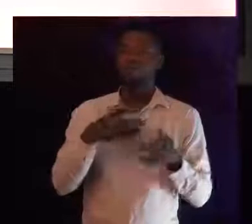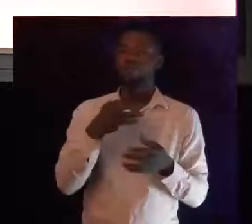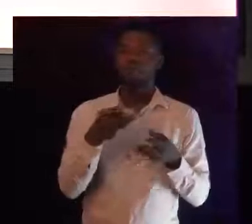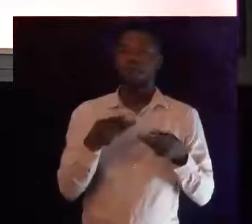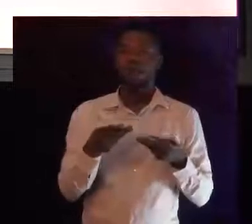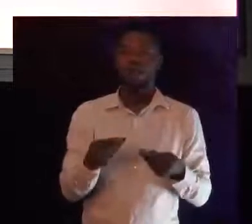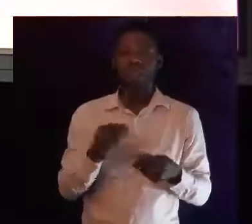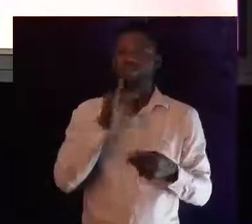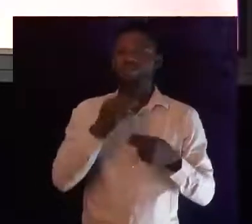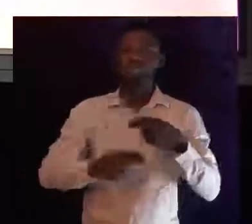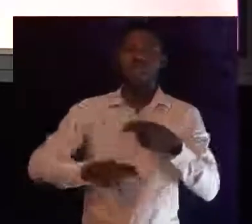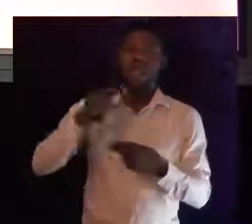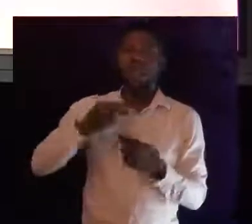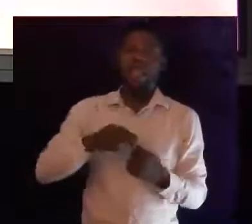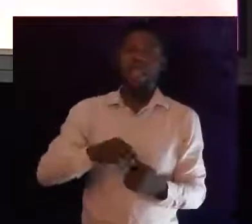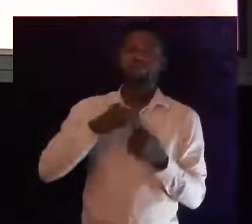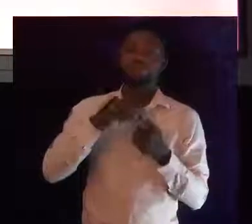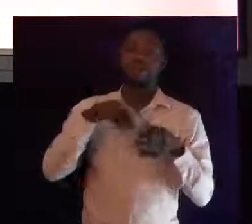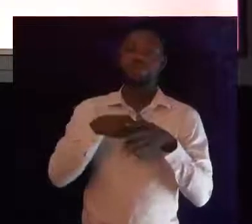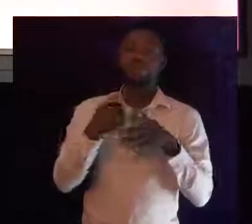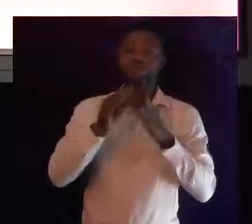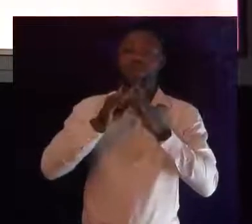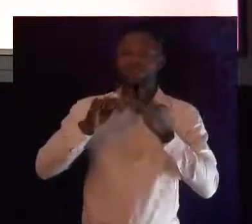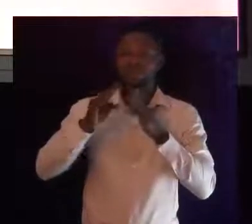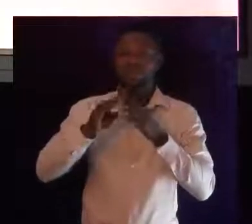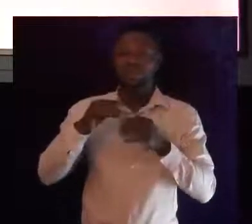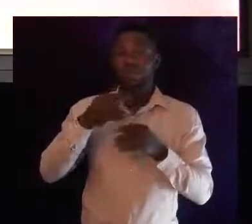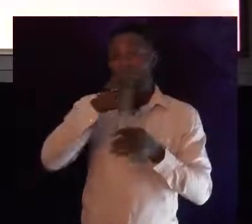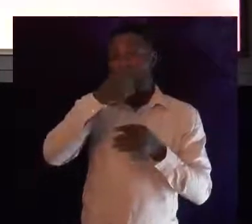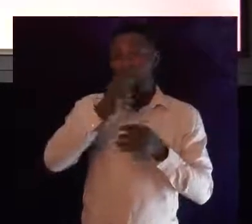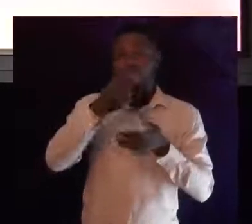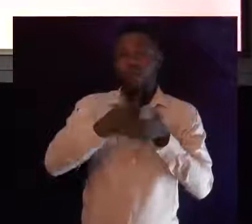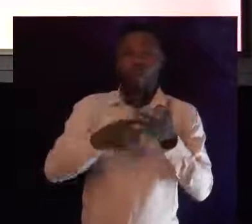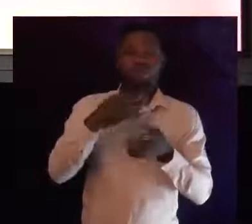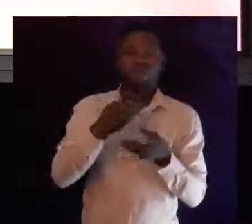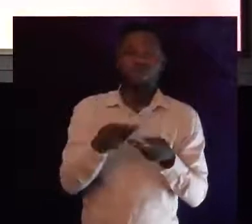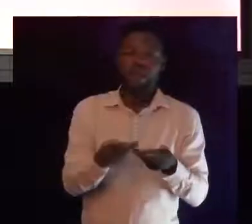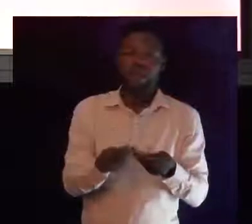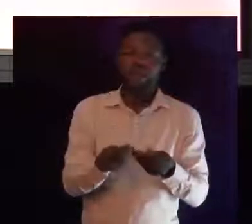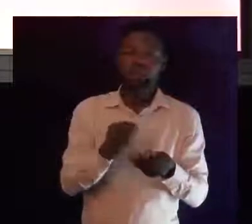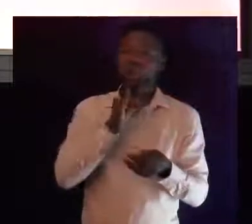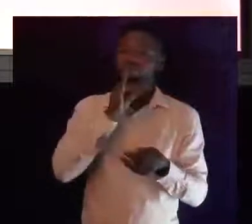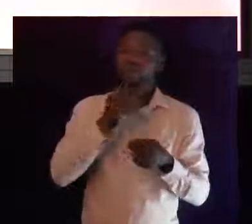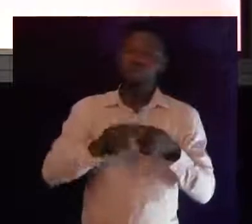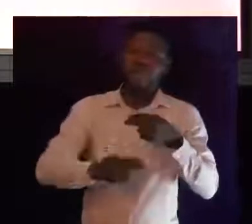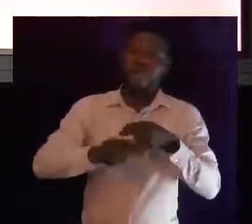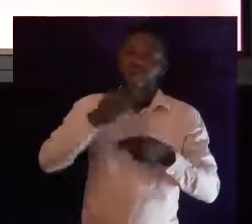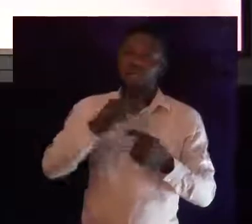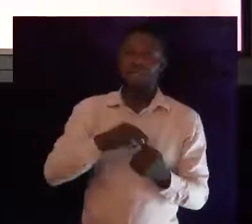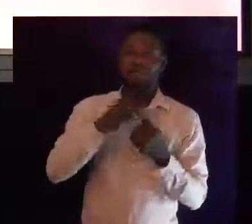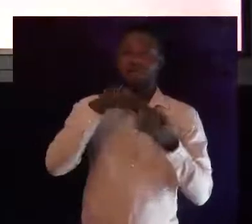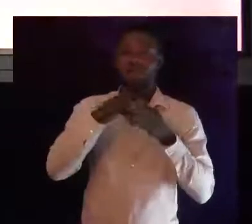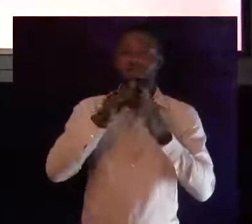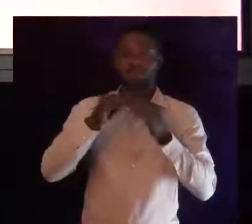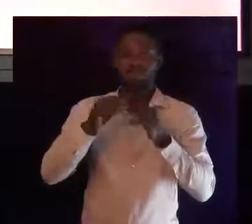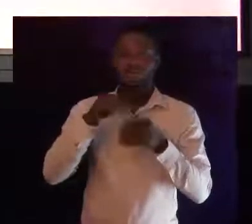Next is the cost of land is high, especially in urban areas. The cost of land is high, especially in